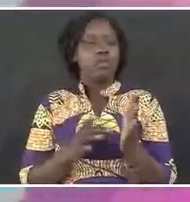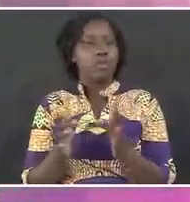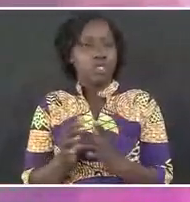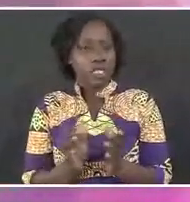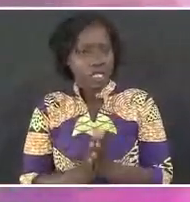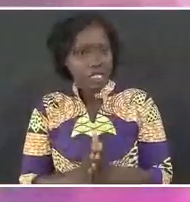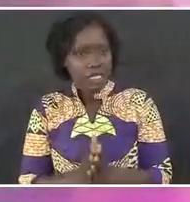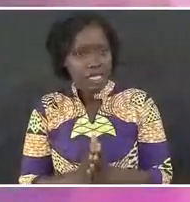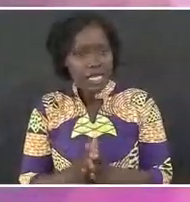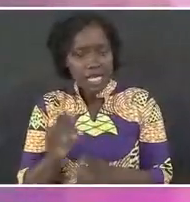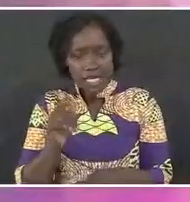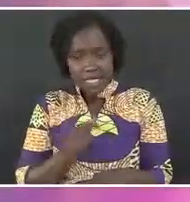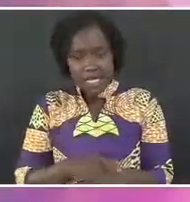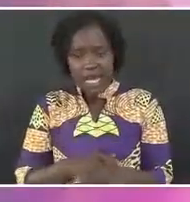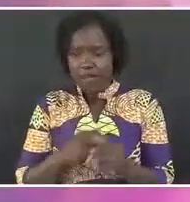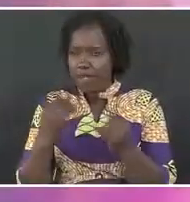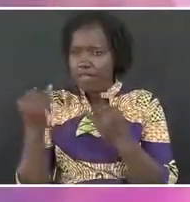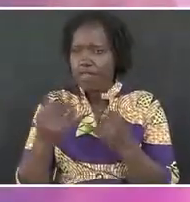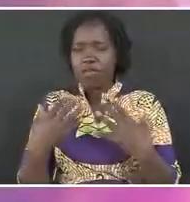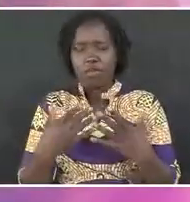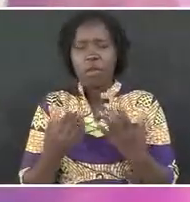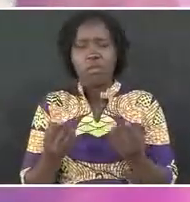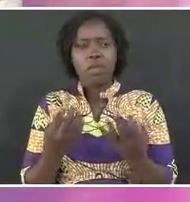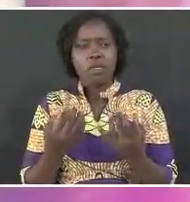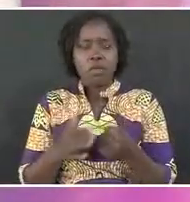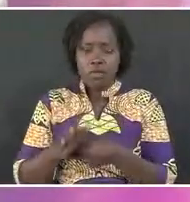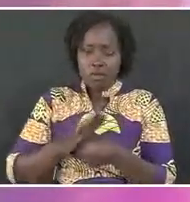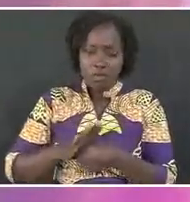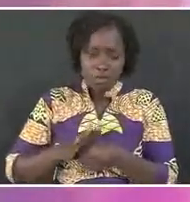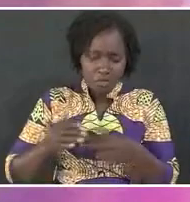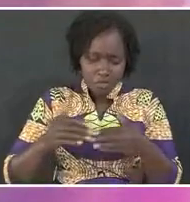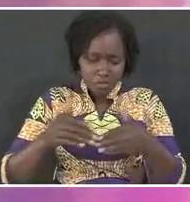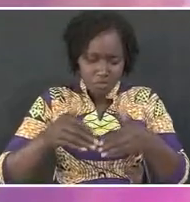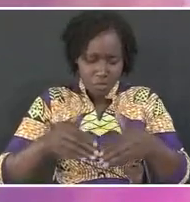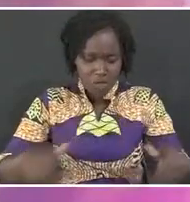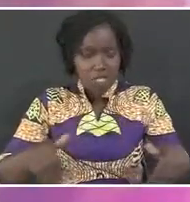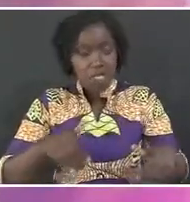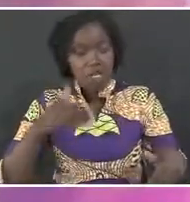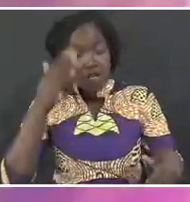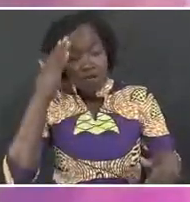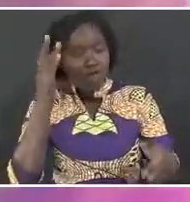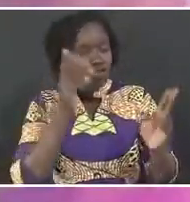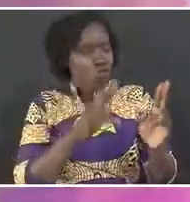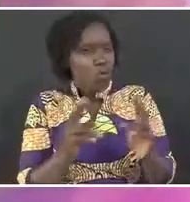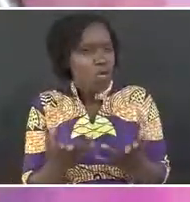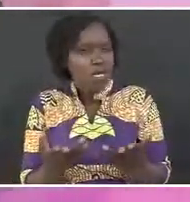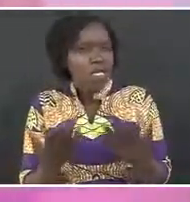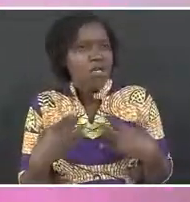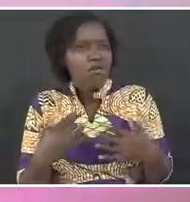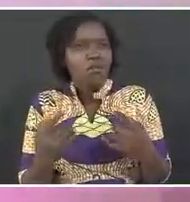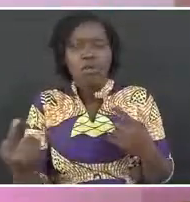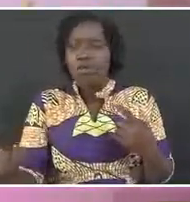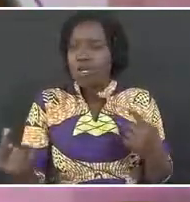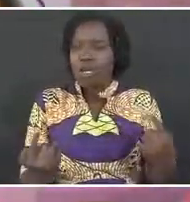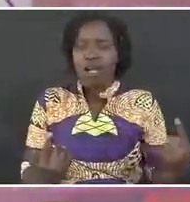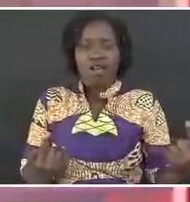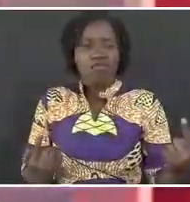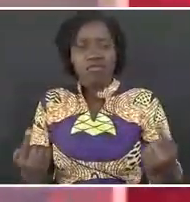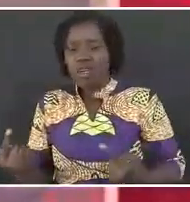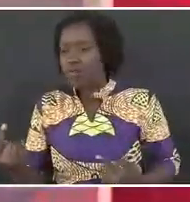And when he made the altar call, so many people came to the front. You know, ordinarily, people would come